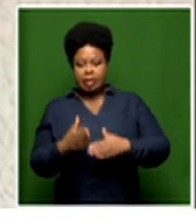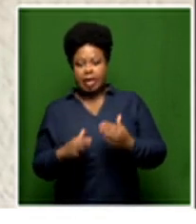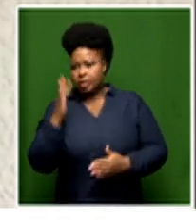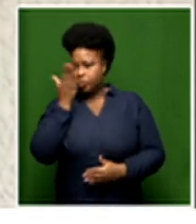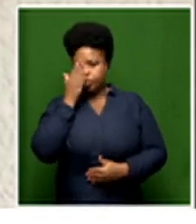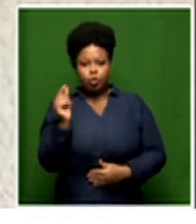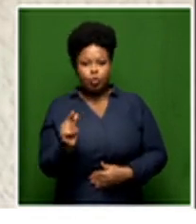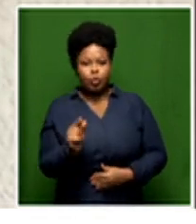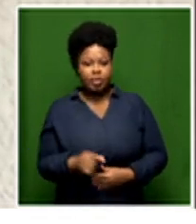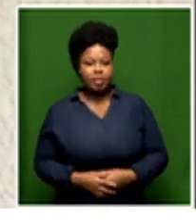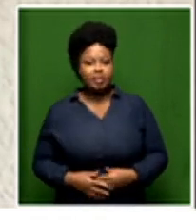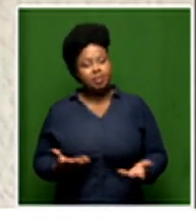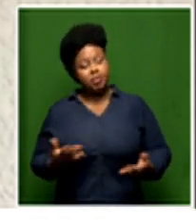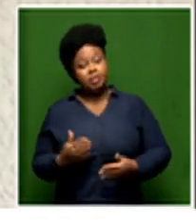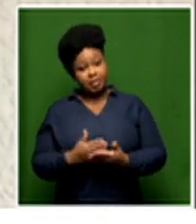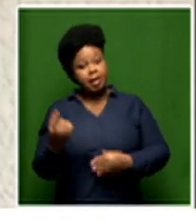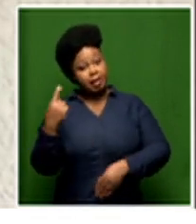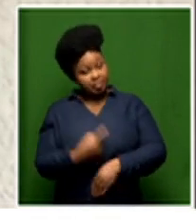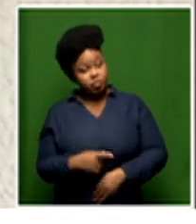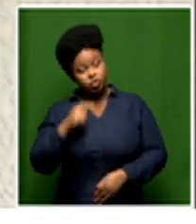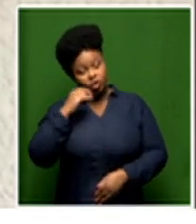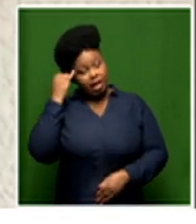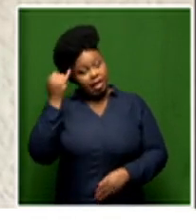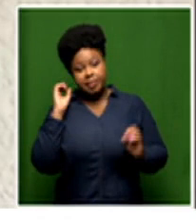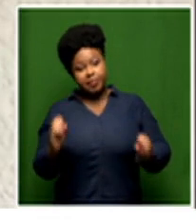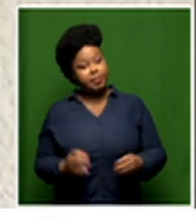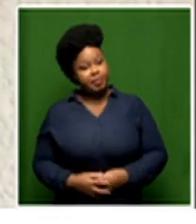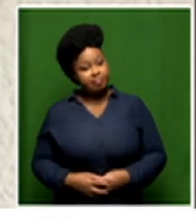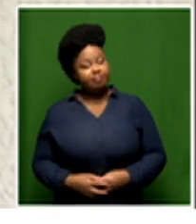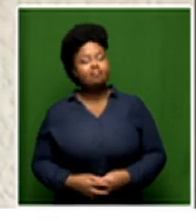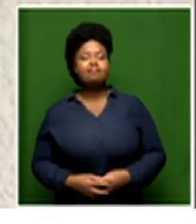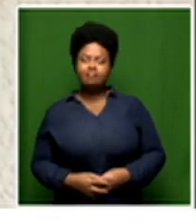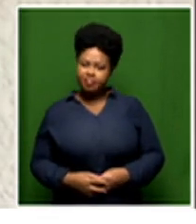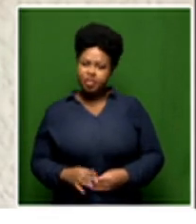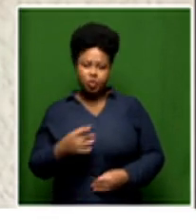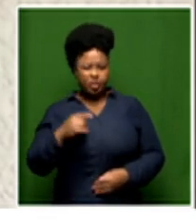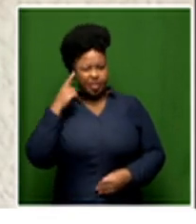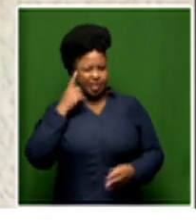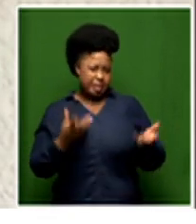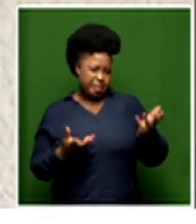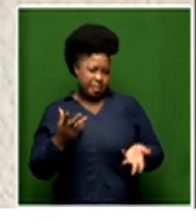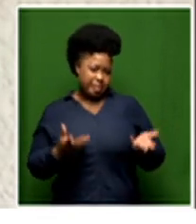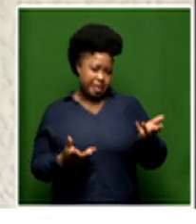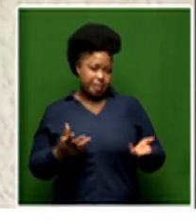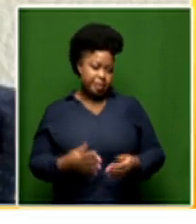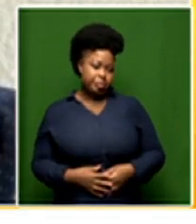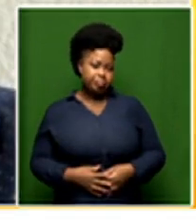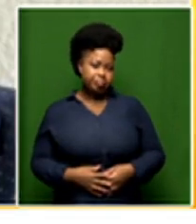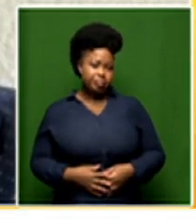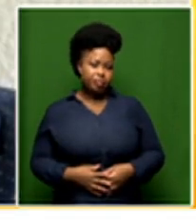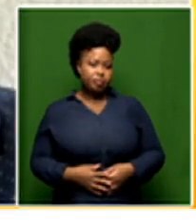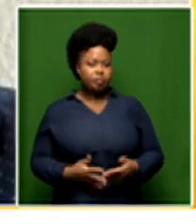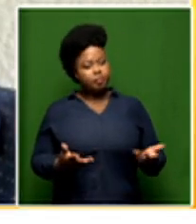now. So you have those days when ideas are not coming at all. So would you say, Bethuel, that